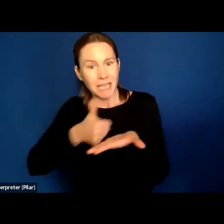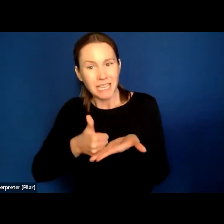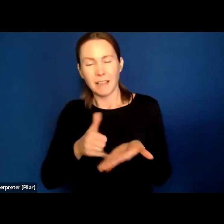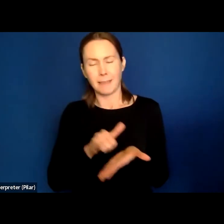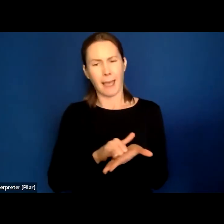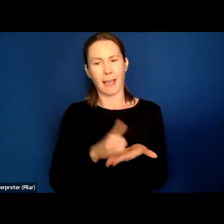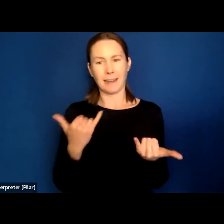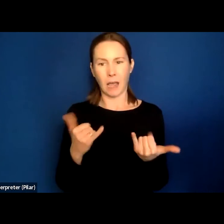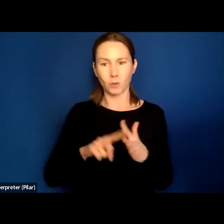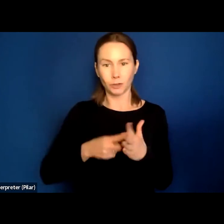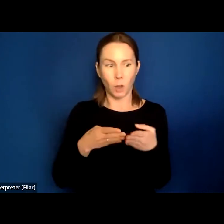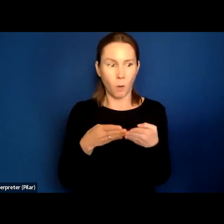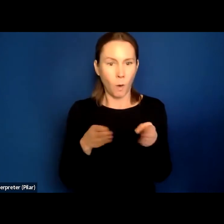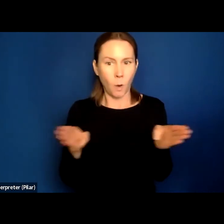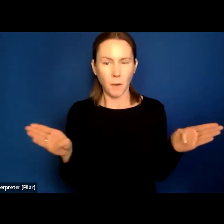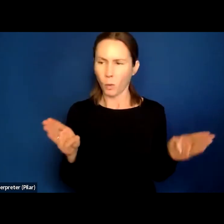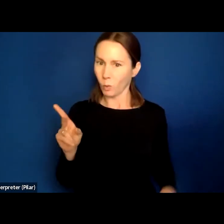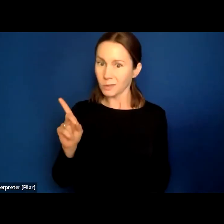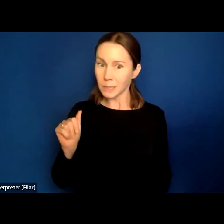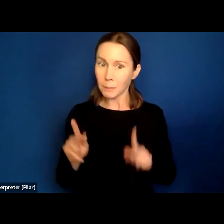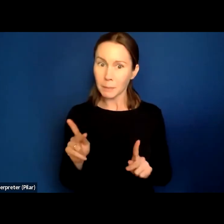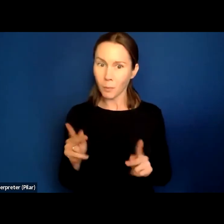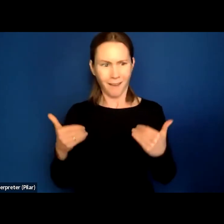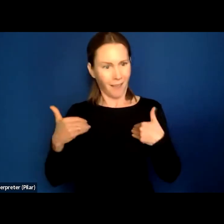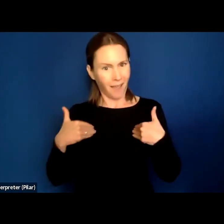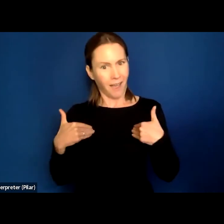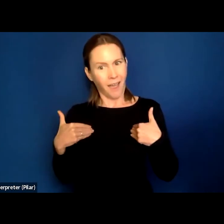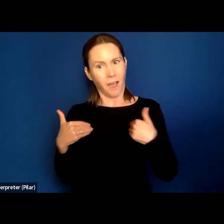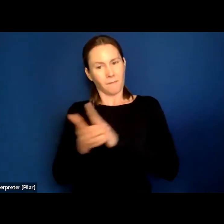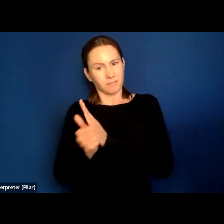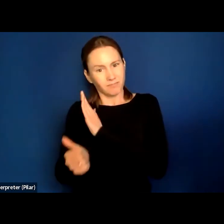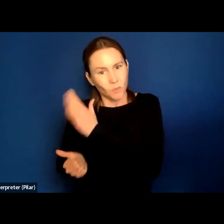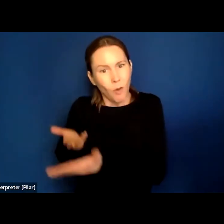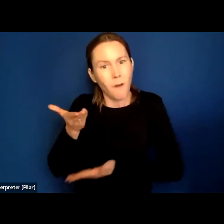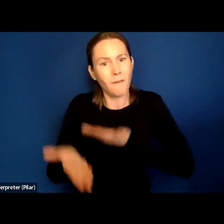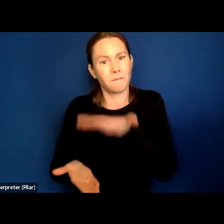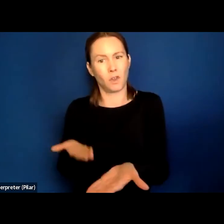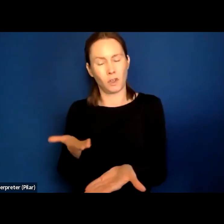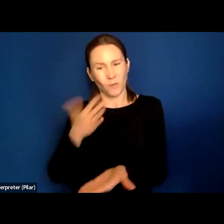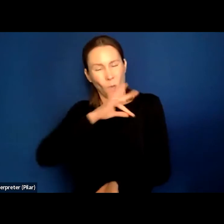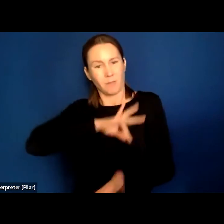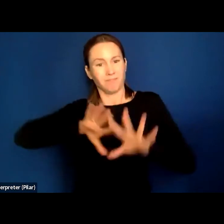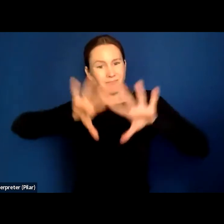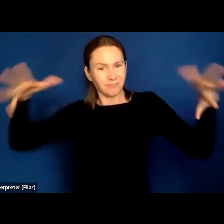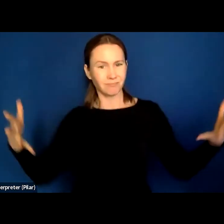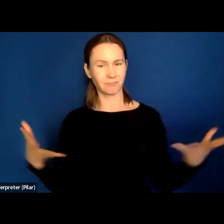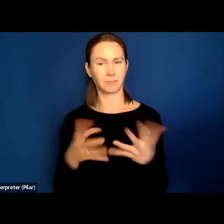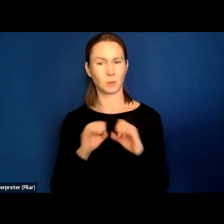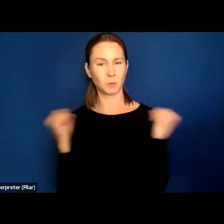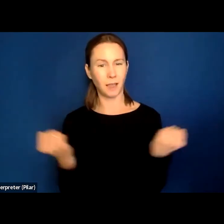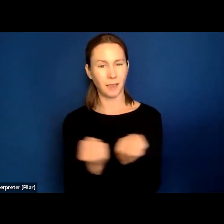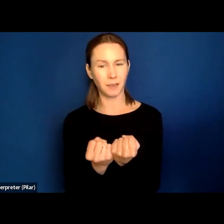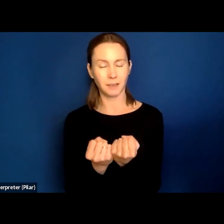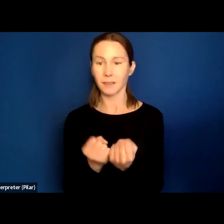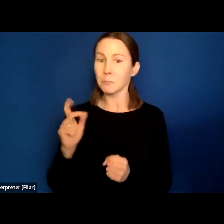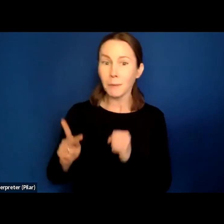disabled people as people with something to offer one another and to society as a whole, as people that are part